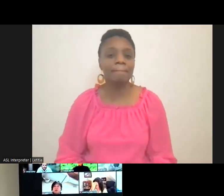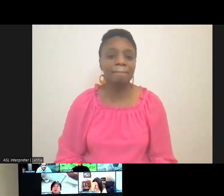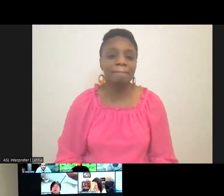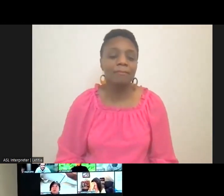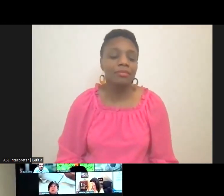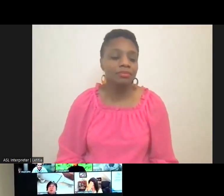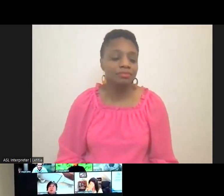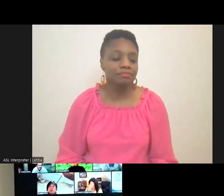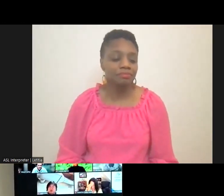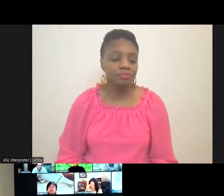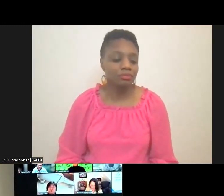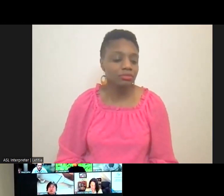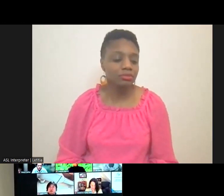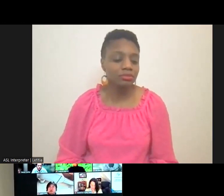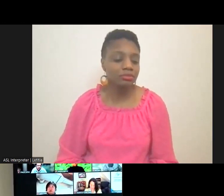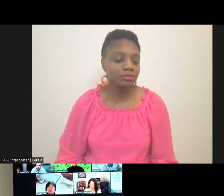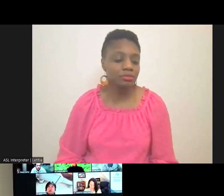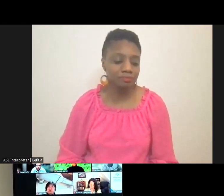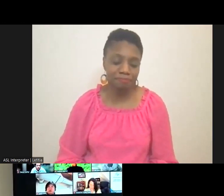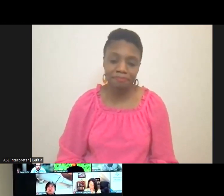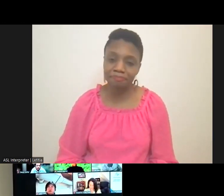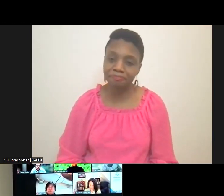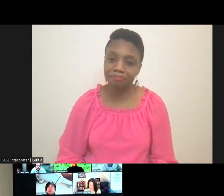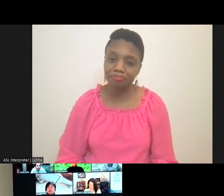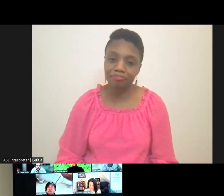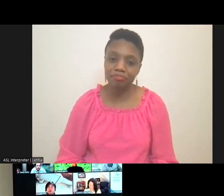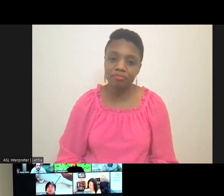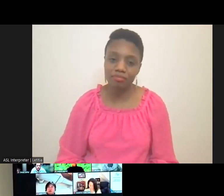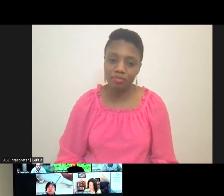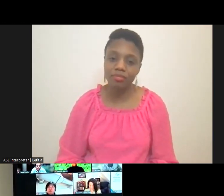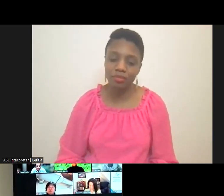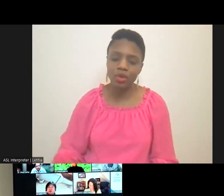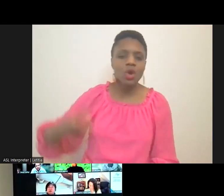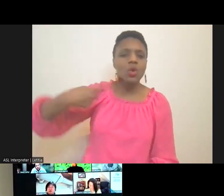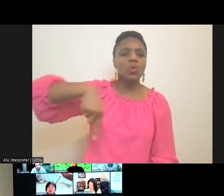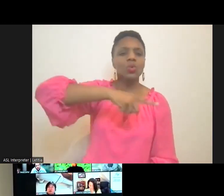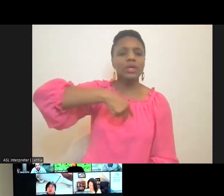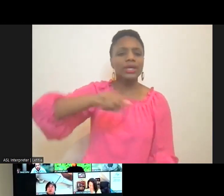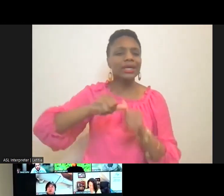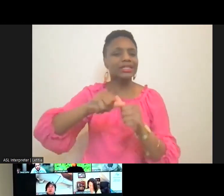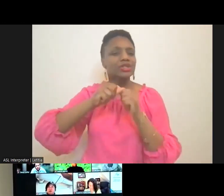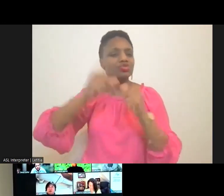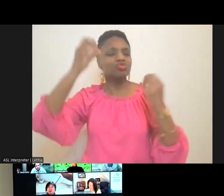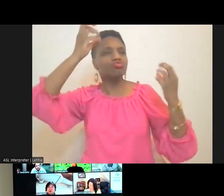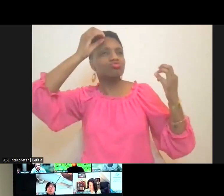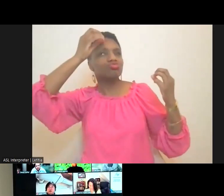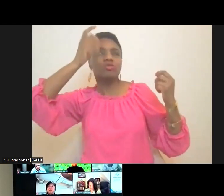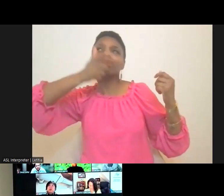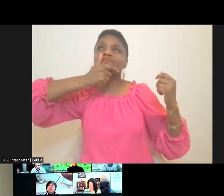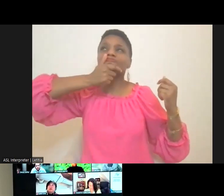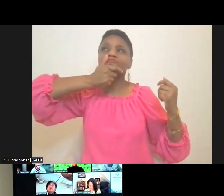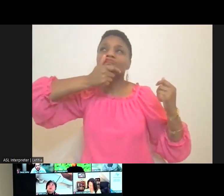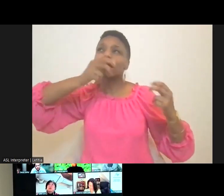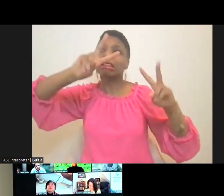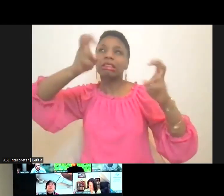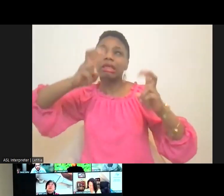And now, and so we can keep thinking about what are those themes, and folks can, let me know or